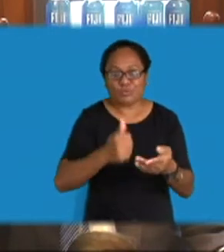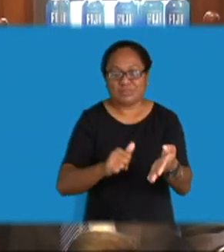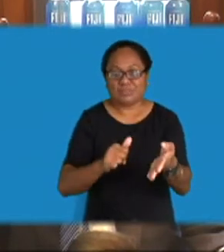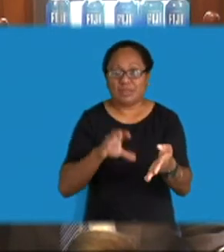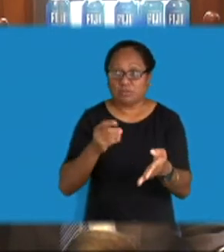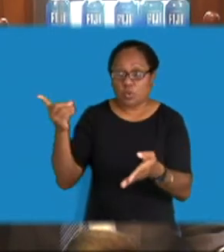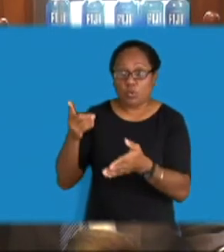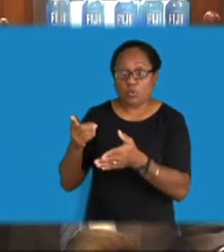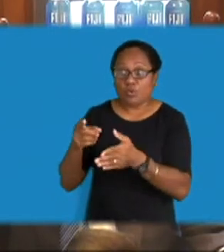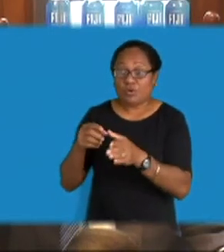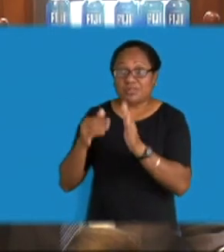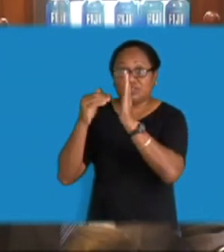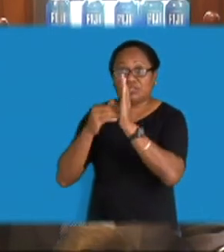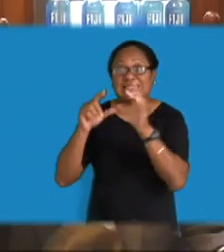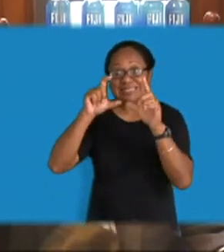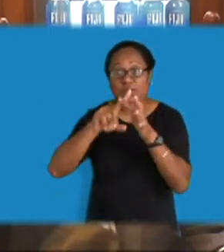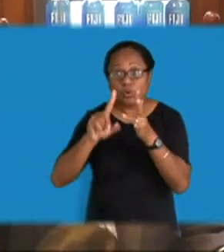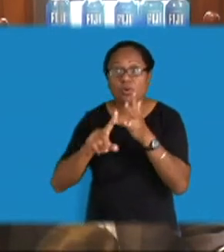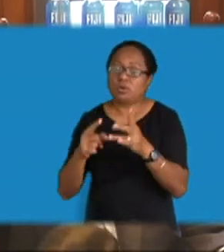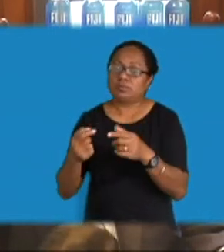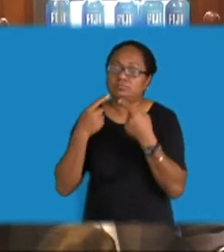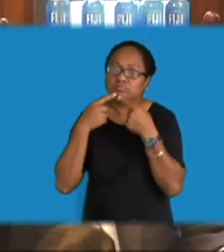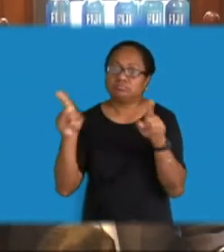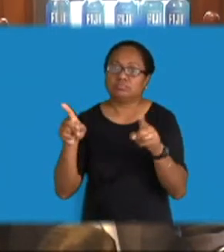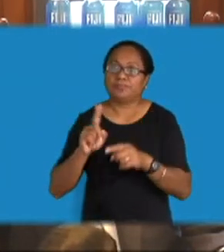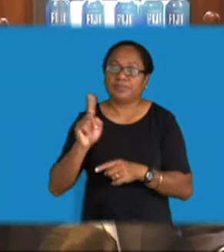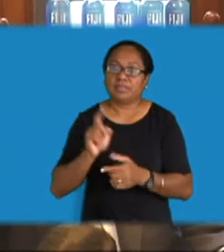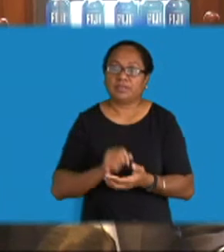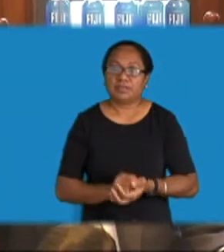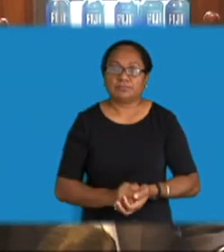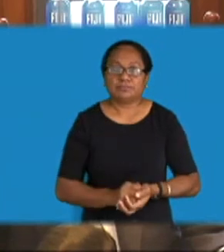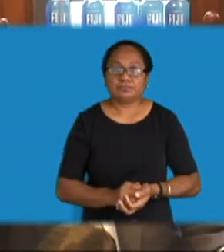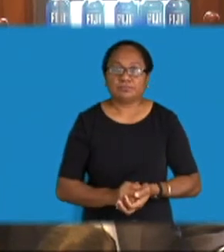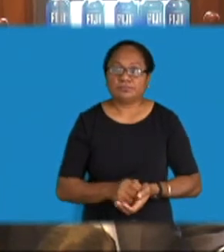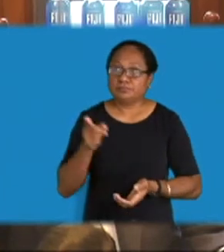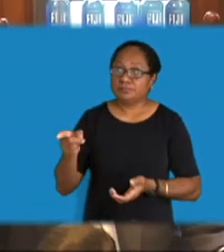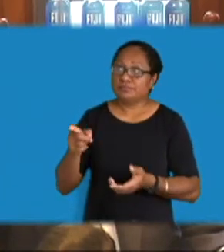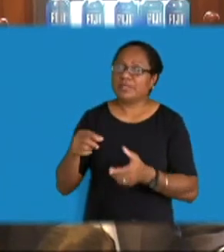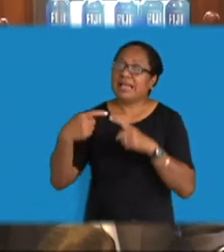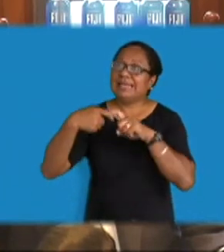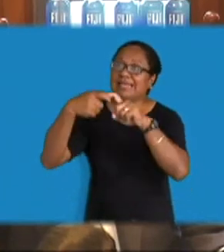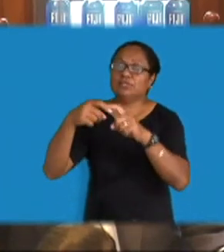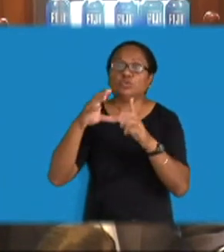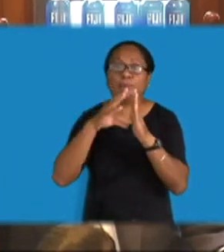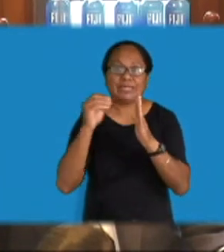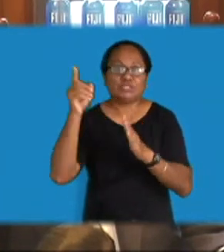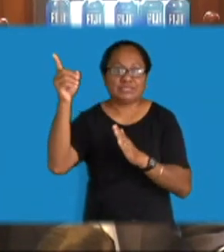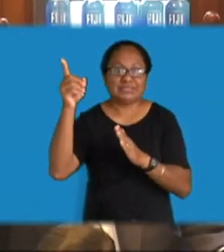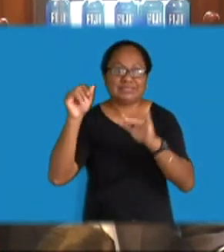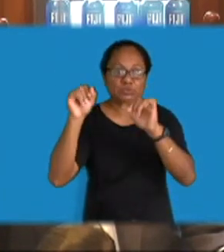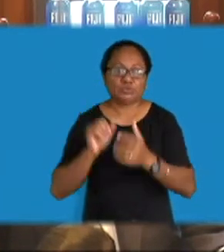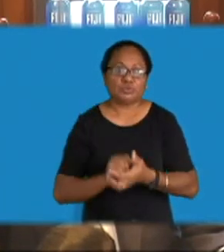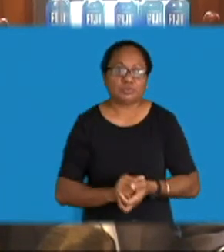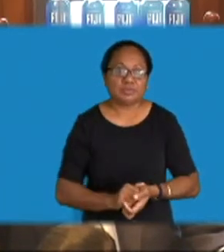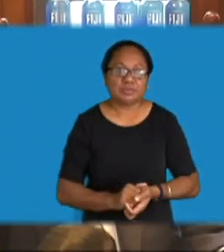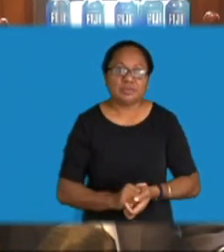statements as he resigned. Like the general public, I can only guess his resignation was linked to the PNG corned beef issue. Whatever it is, Madam Speaker, I